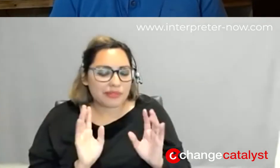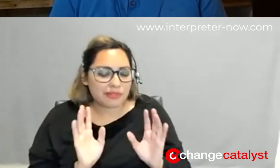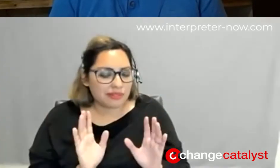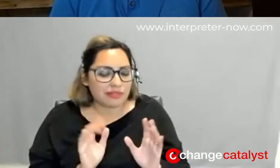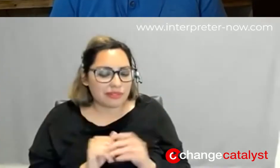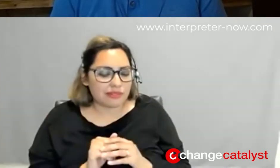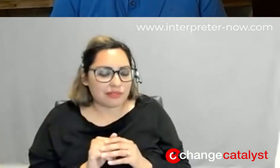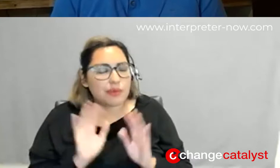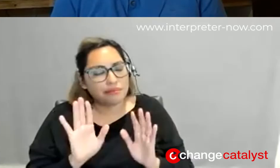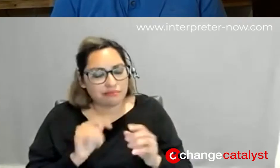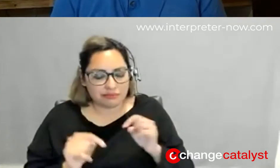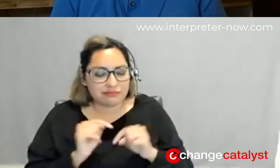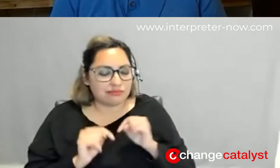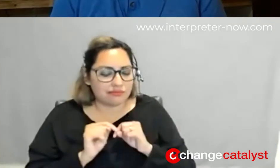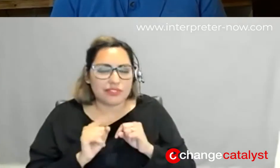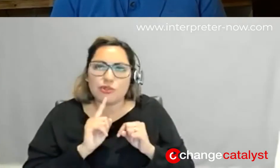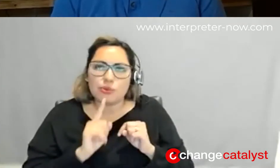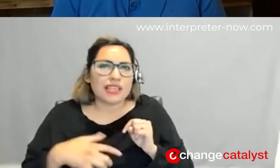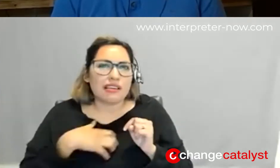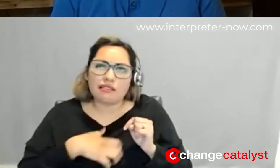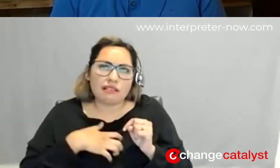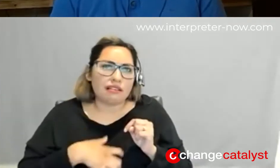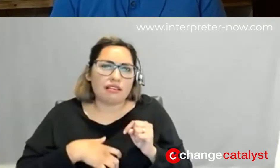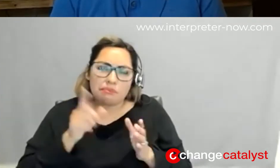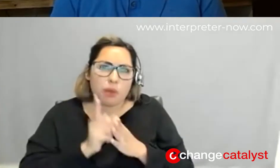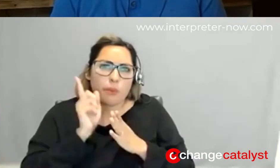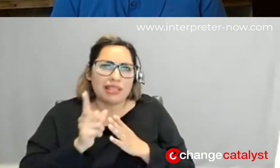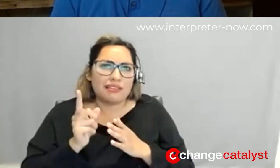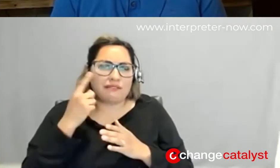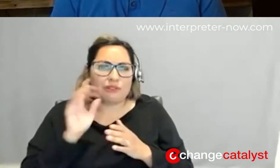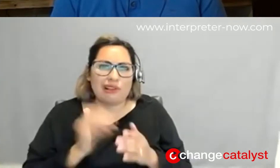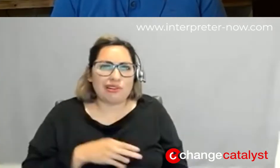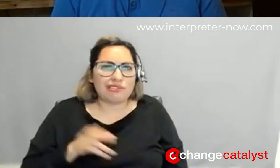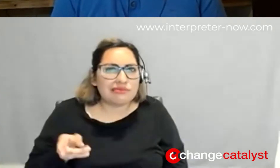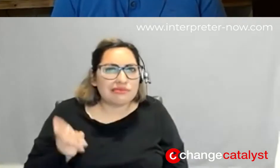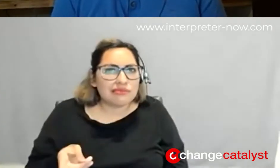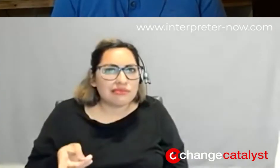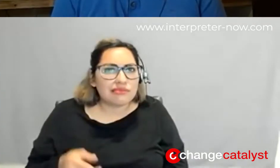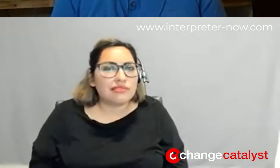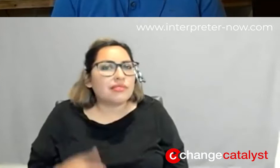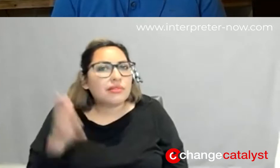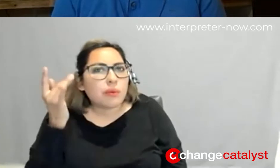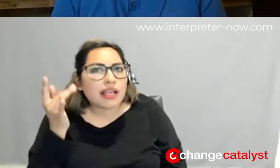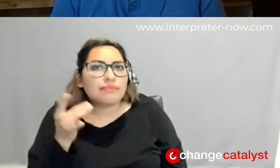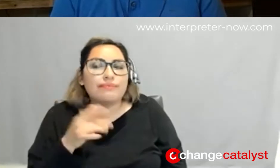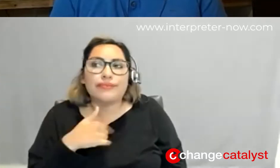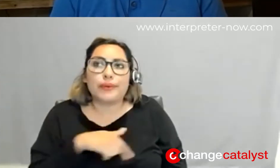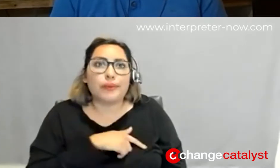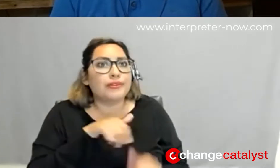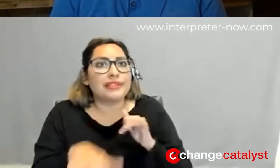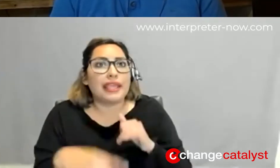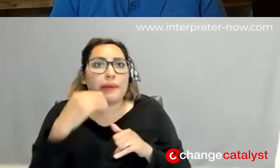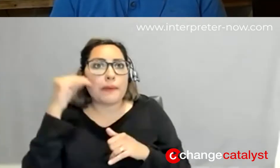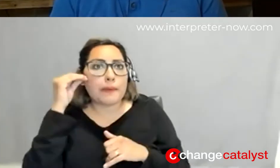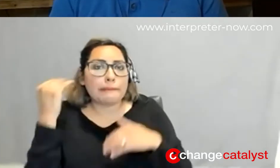well, first of all, it's a grotesque moment in time, right? And what made it grotesque is that we're all home for the pandemic and